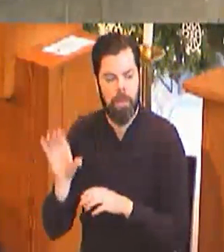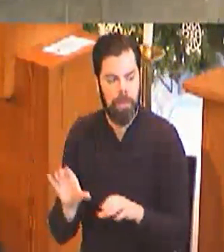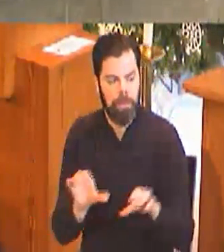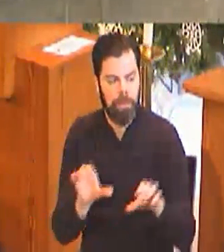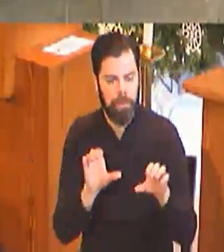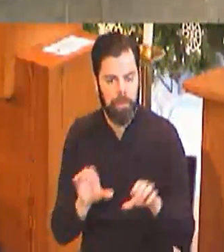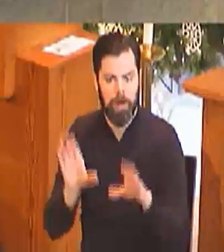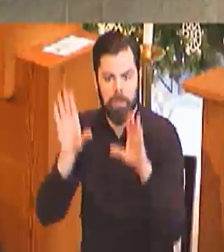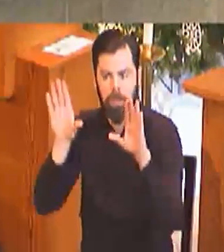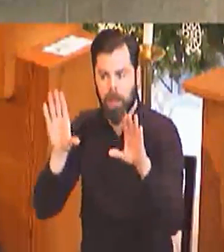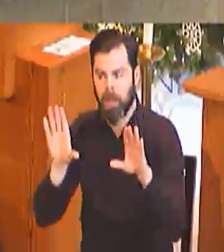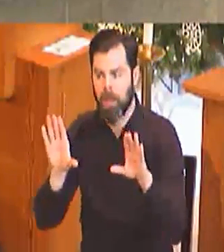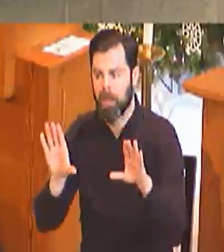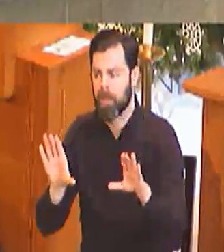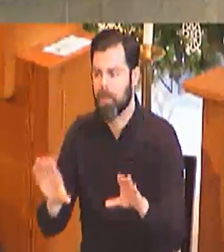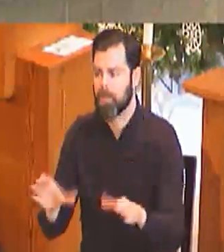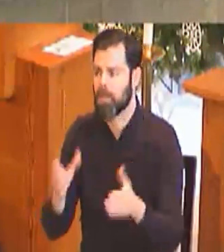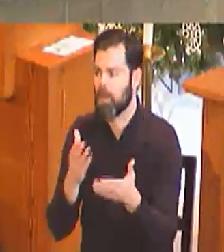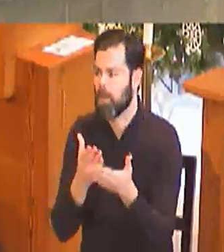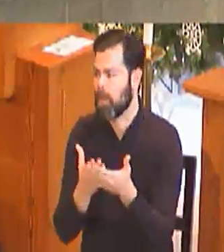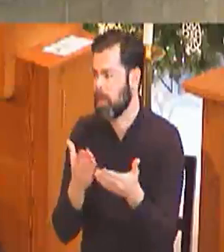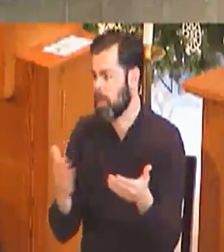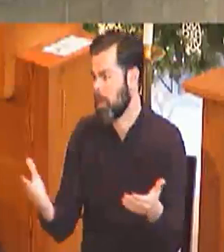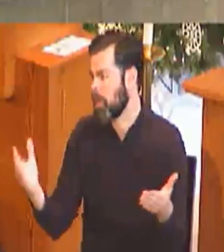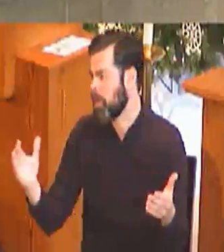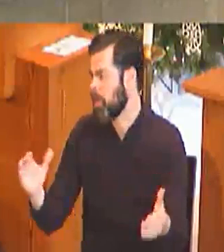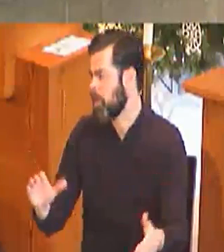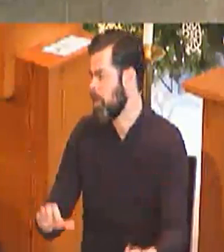amazing. You will do amazing.